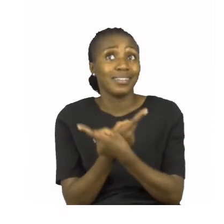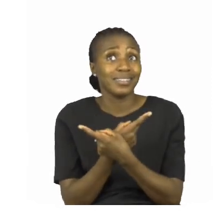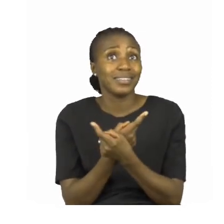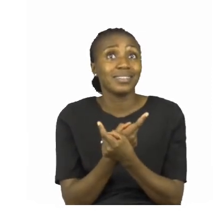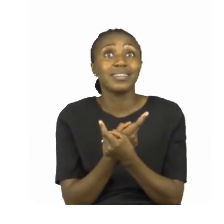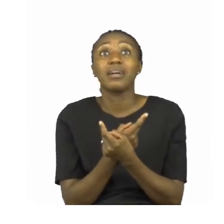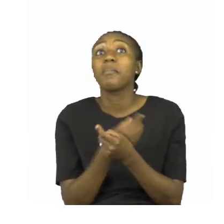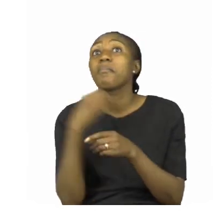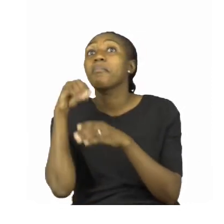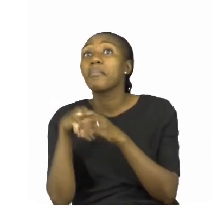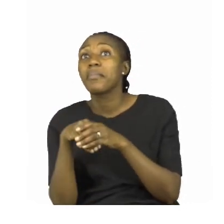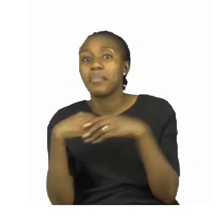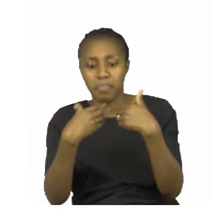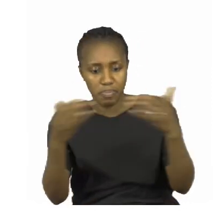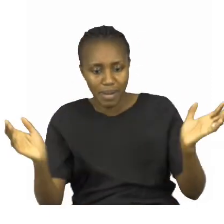not there.